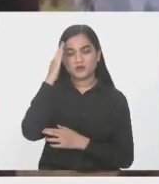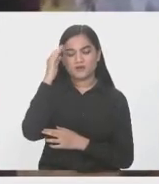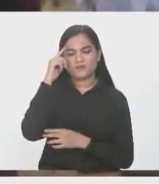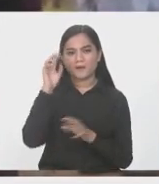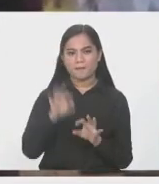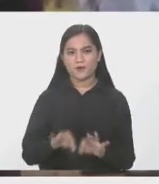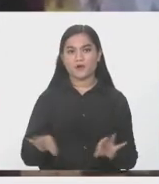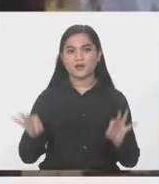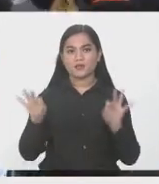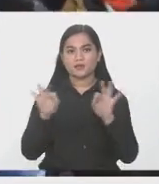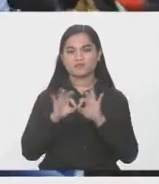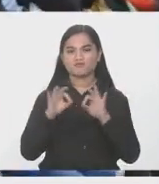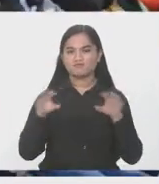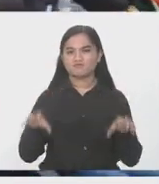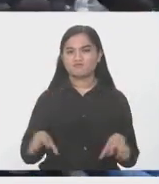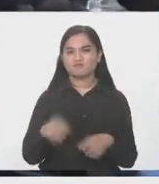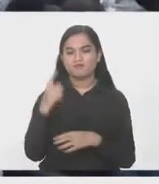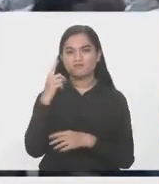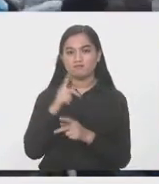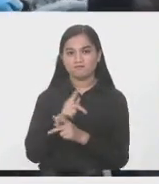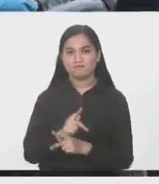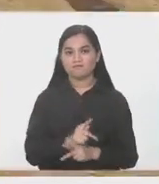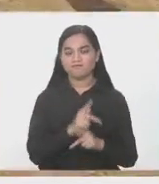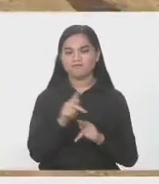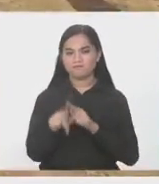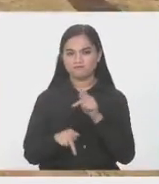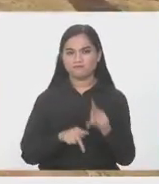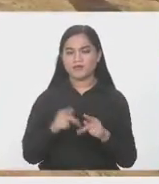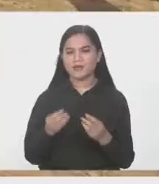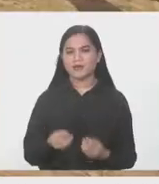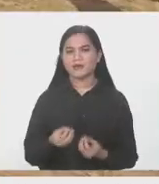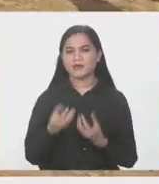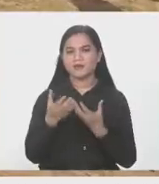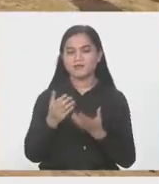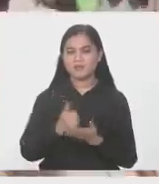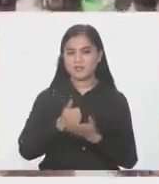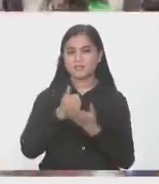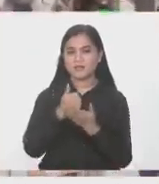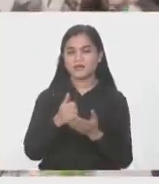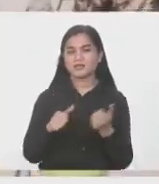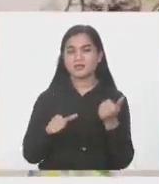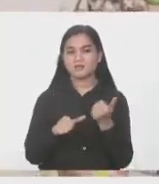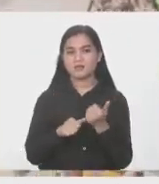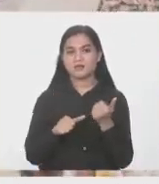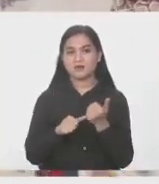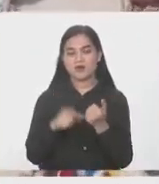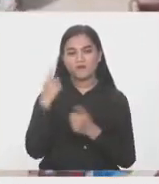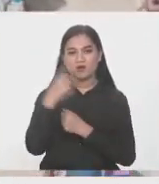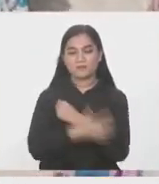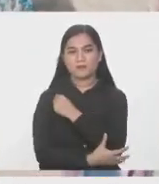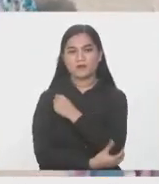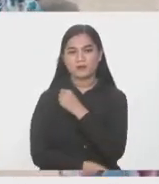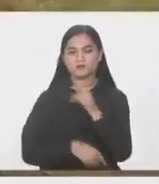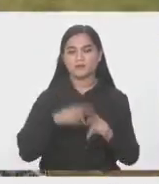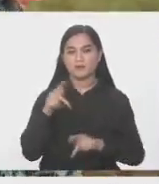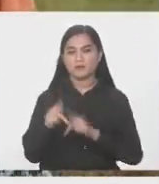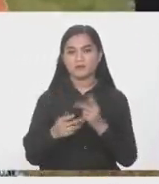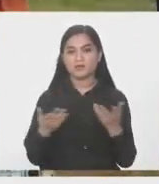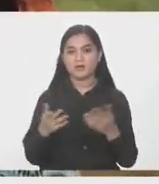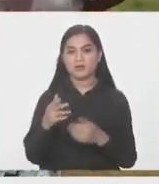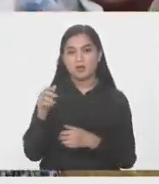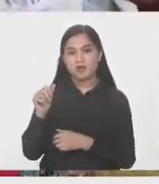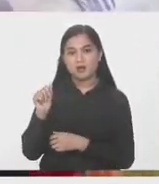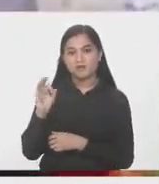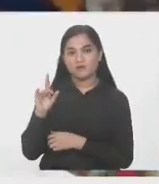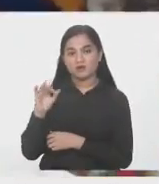importance of activities like Care for Humanity in giving immediate assistance to the poor people of Africa.